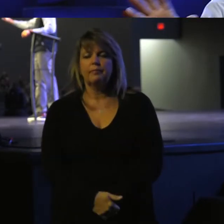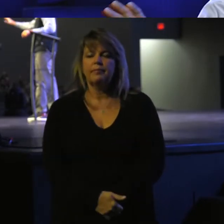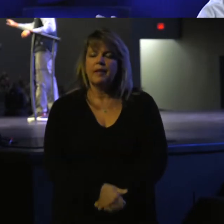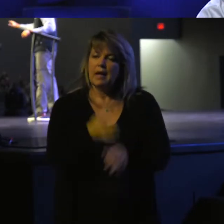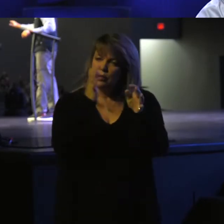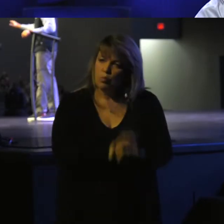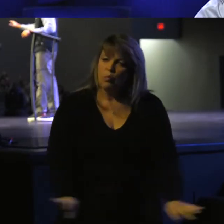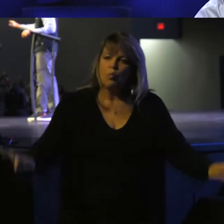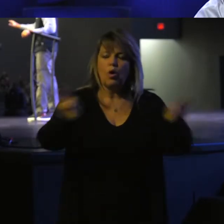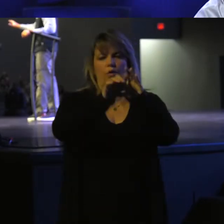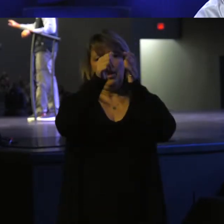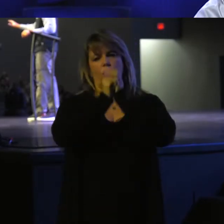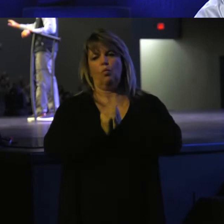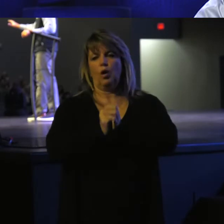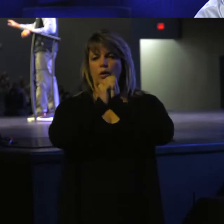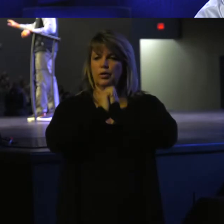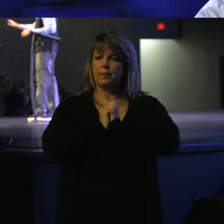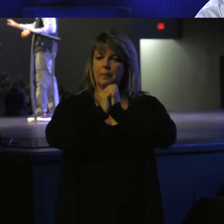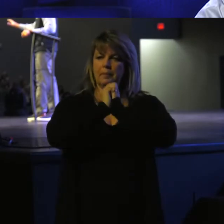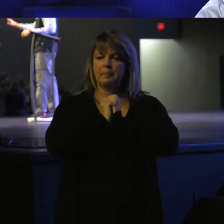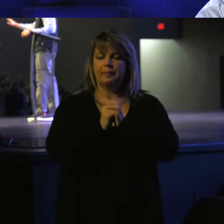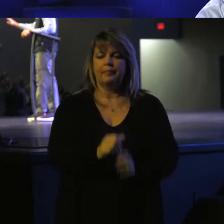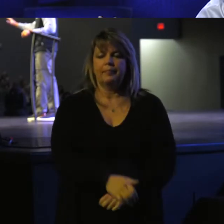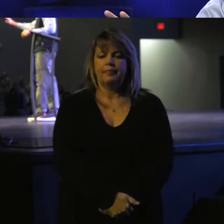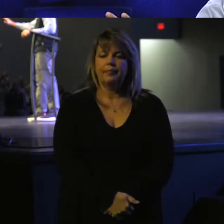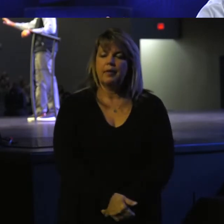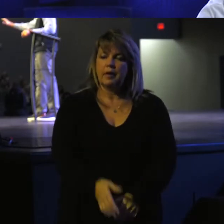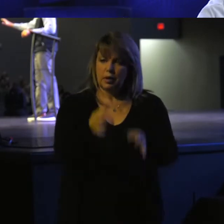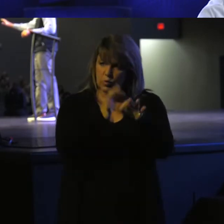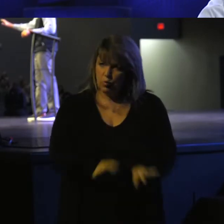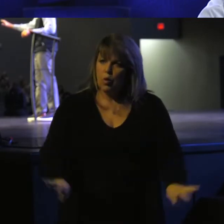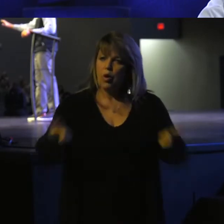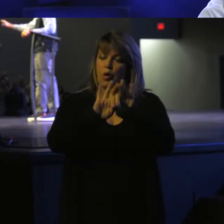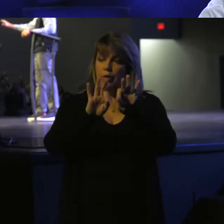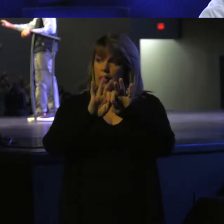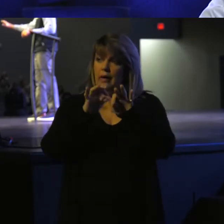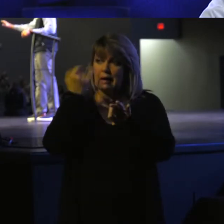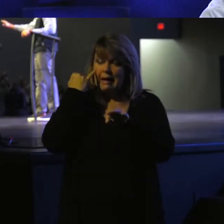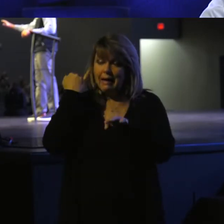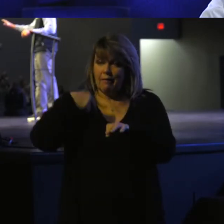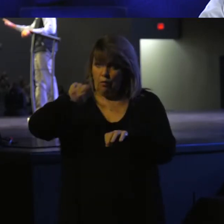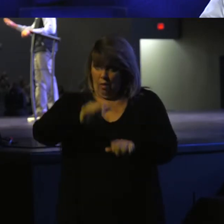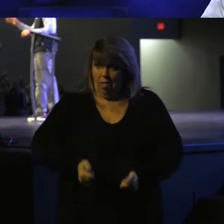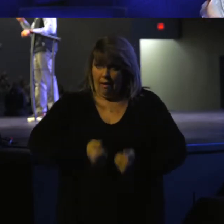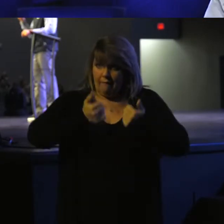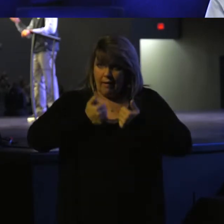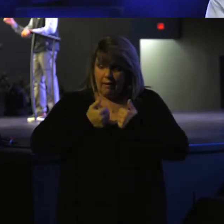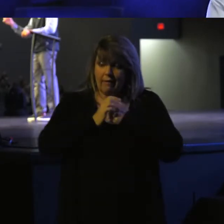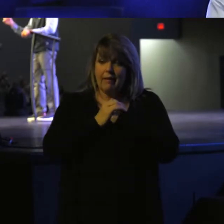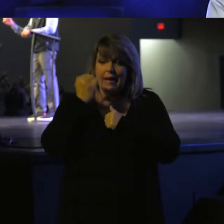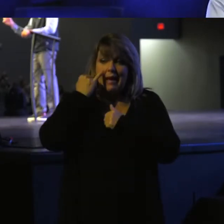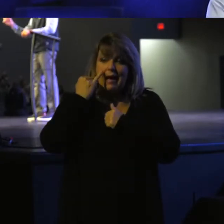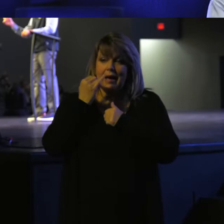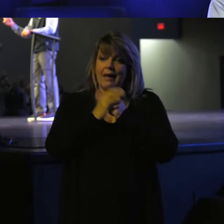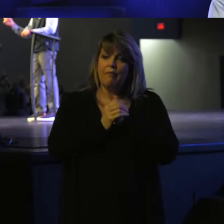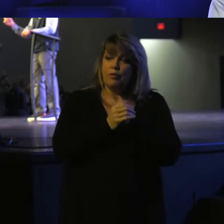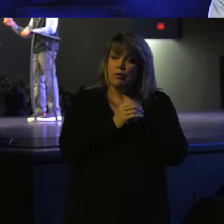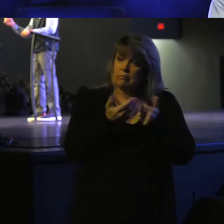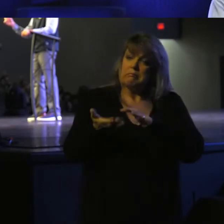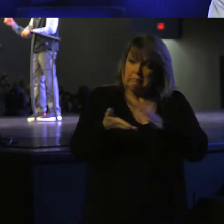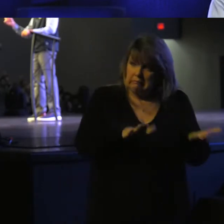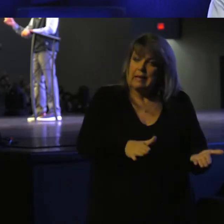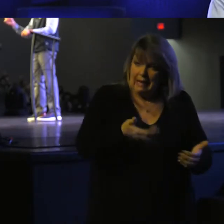is worthy of your worship. He is worthy of your living. He is worthy of your dying.